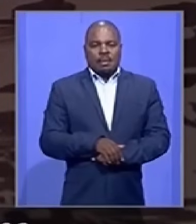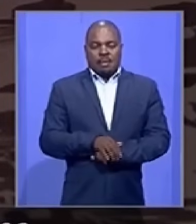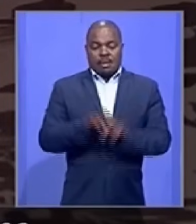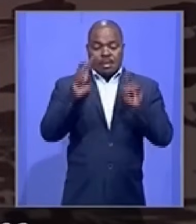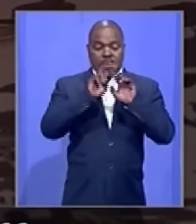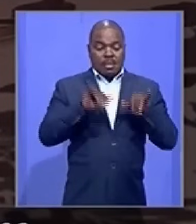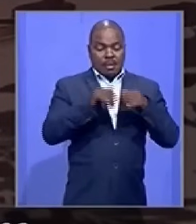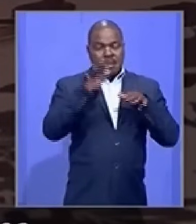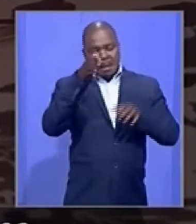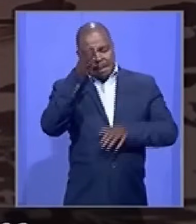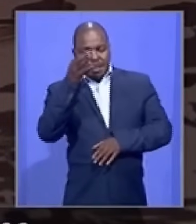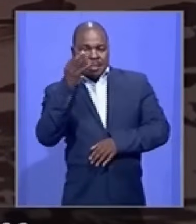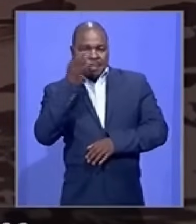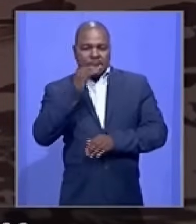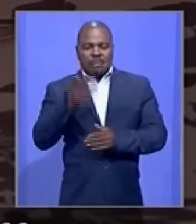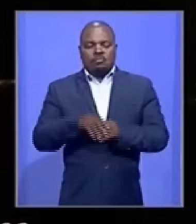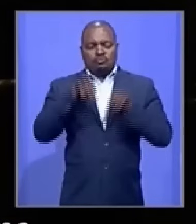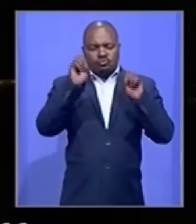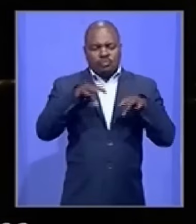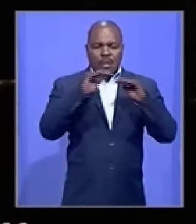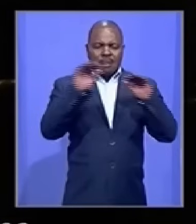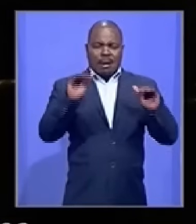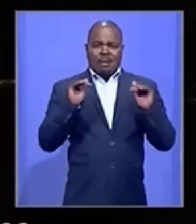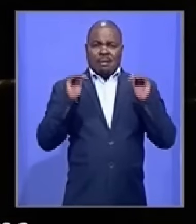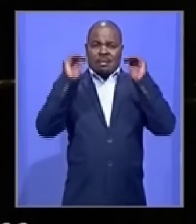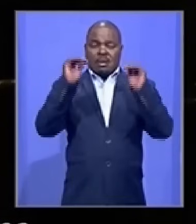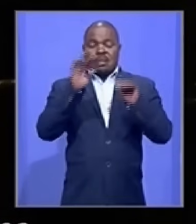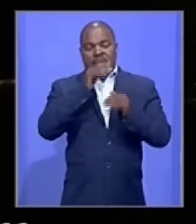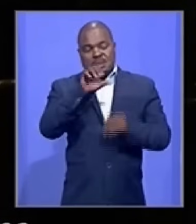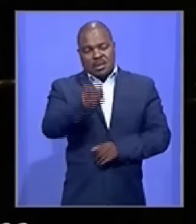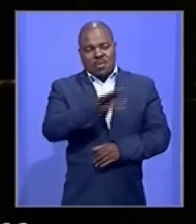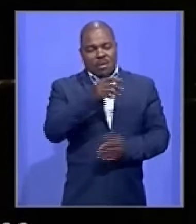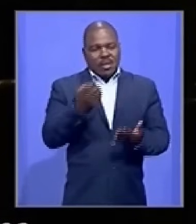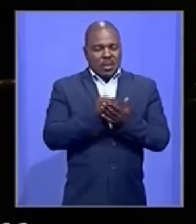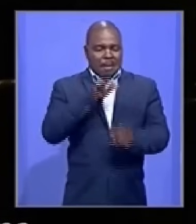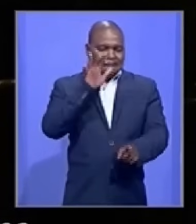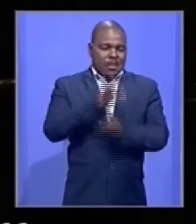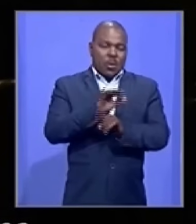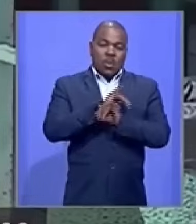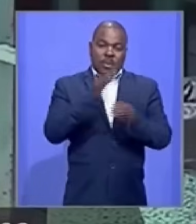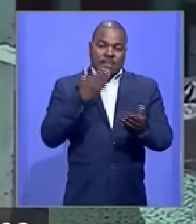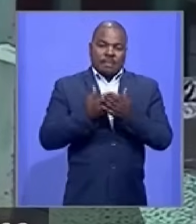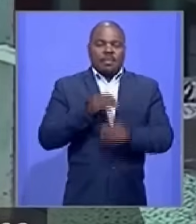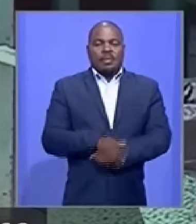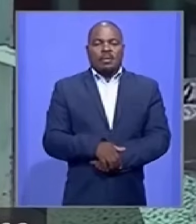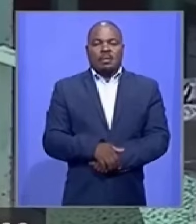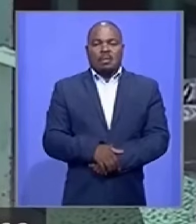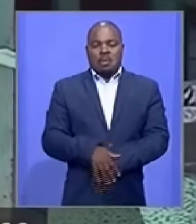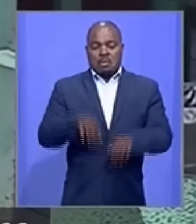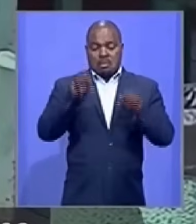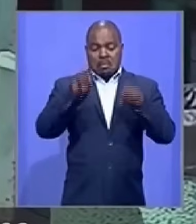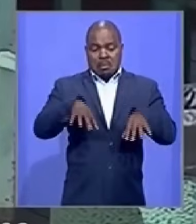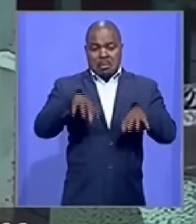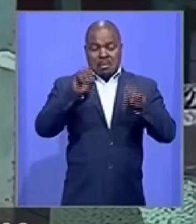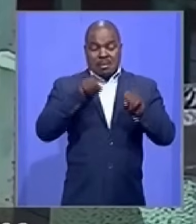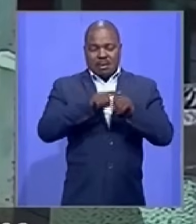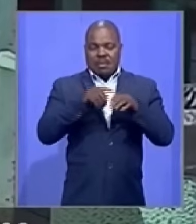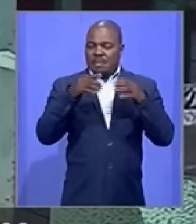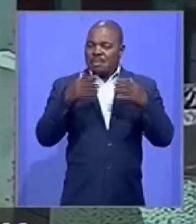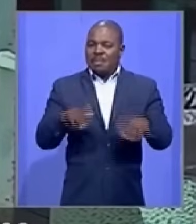energy di re ho nyollwa ha mekgahlelo ya timatima ho tla mpefatsa moruo wa naha. Load shedding is a major determining